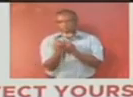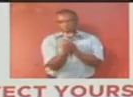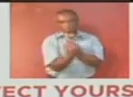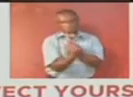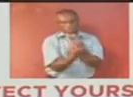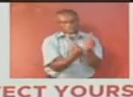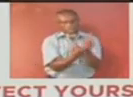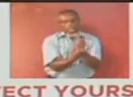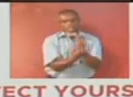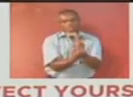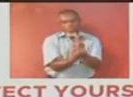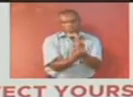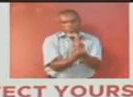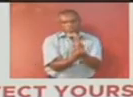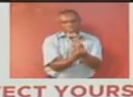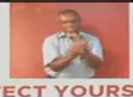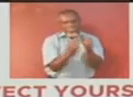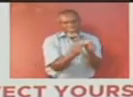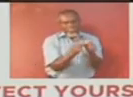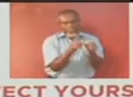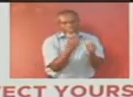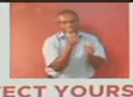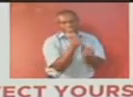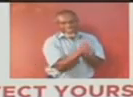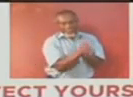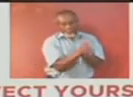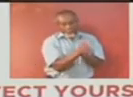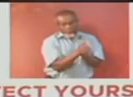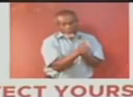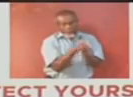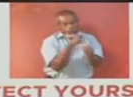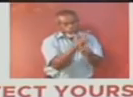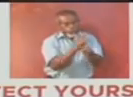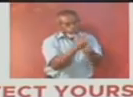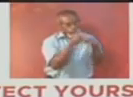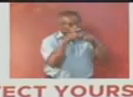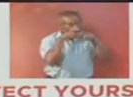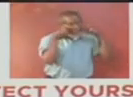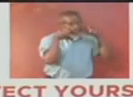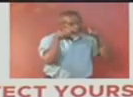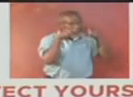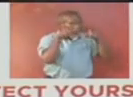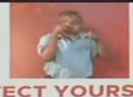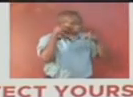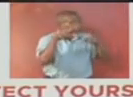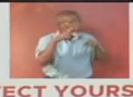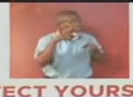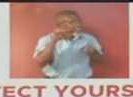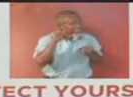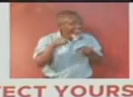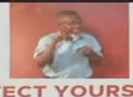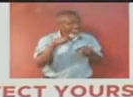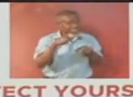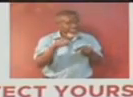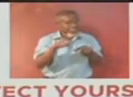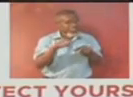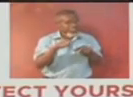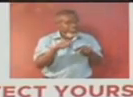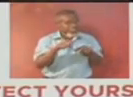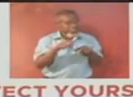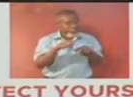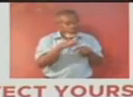the household, not sharing household items or household spaces, all of this information is actually available on the Ministry of Health